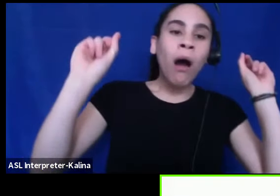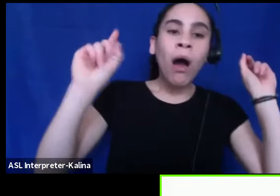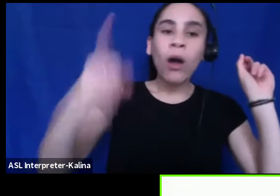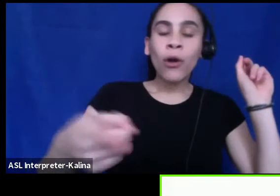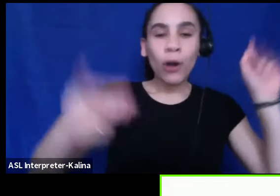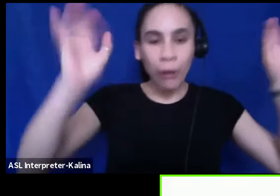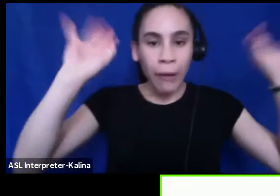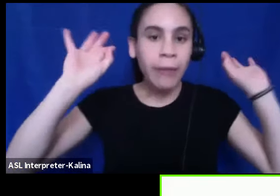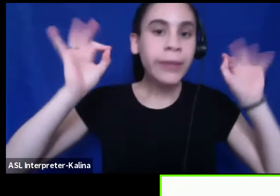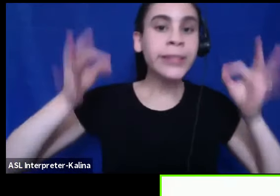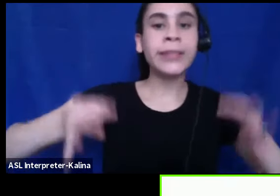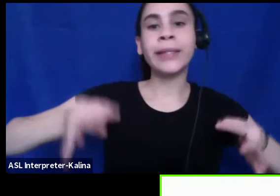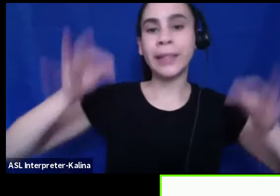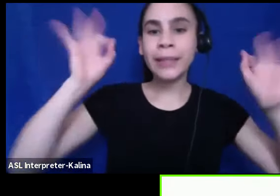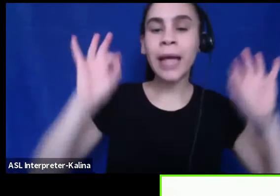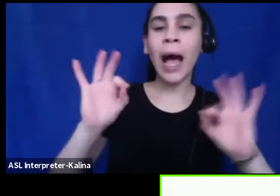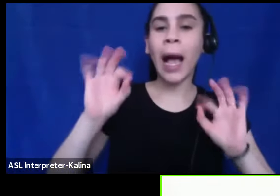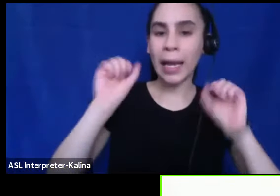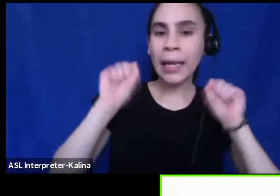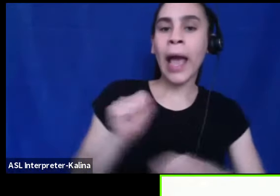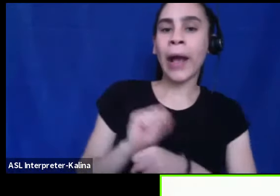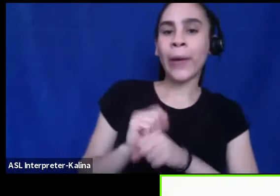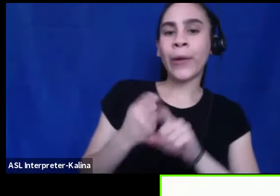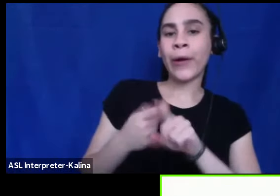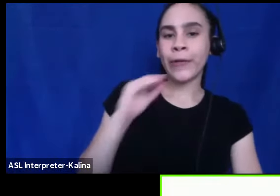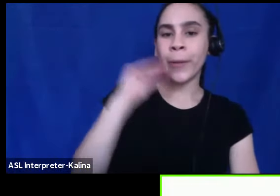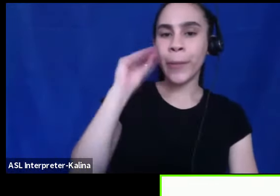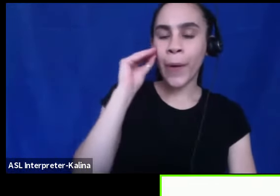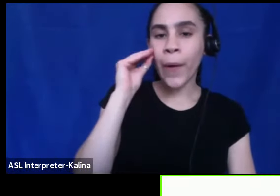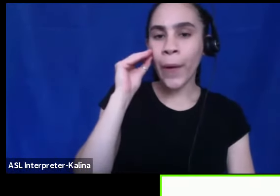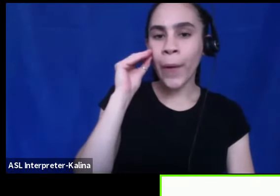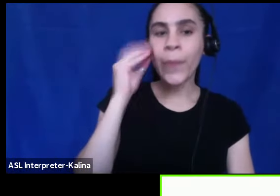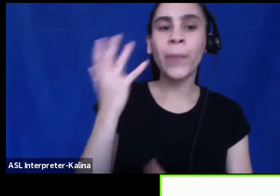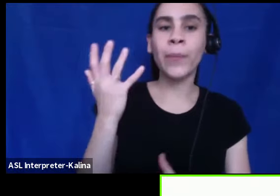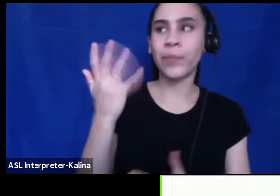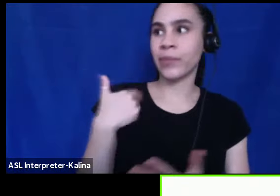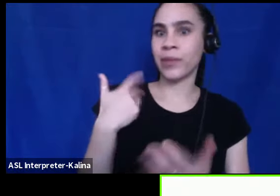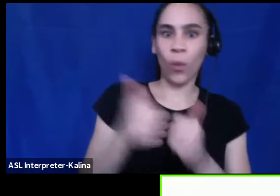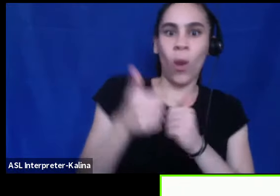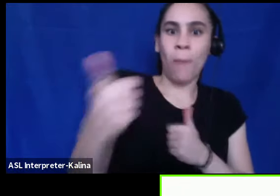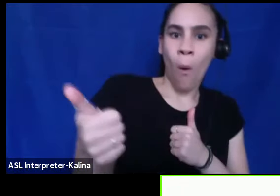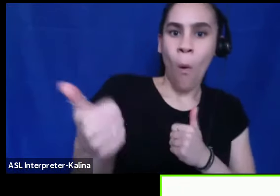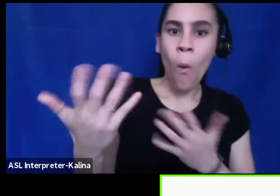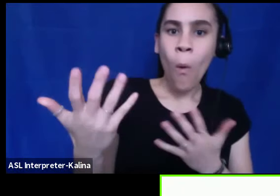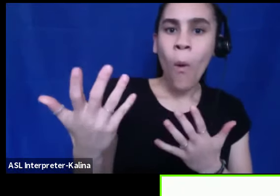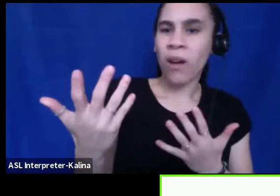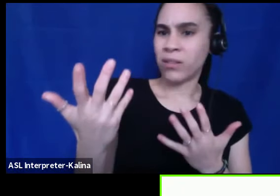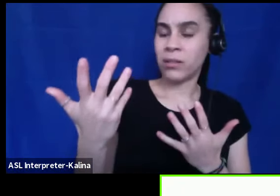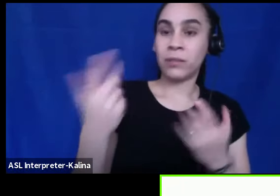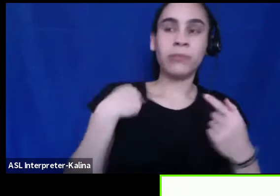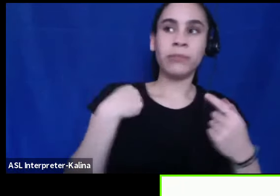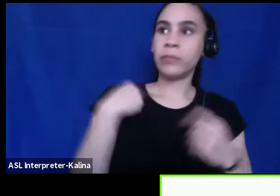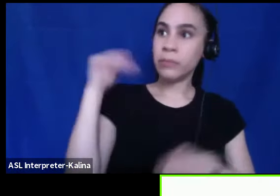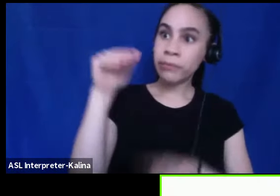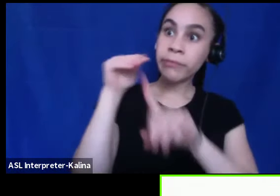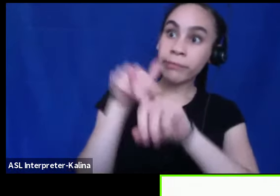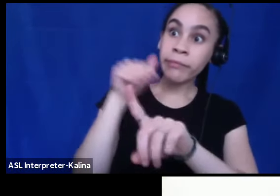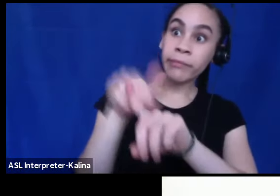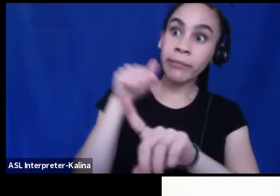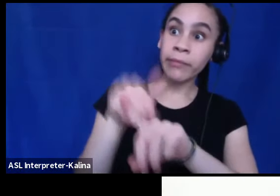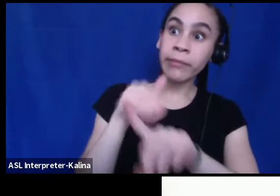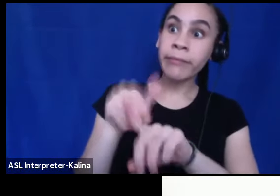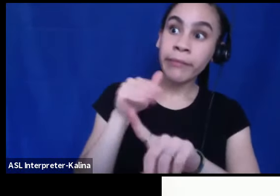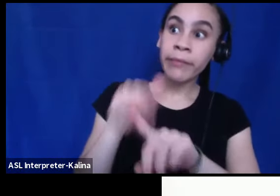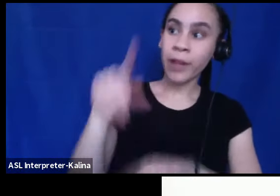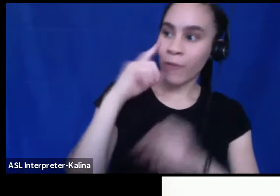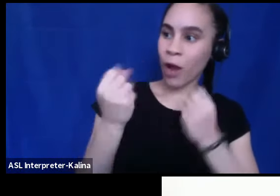decided that remote work is okay. Like, we've been fighting for years, and finally, like, now that it's happening to everybody, it's okay.